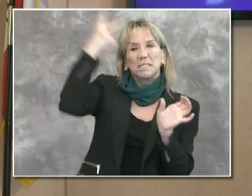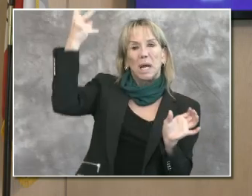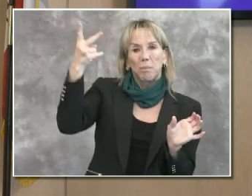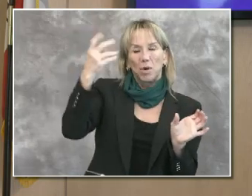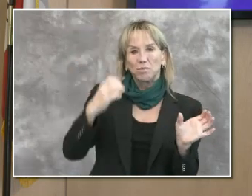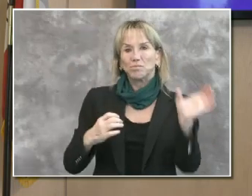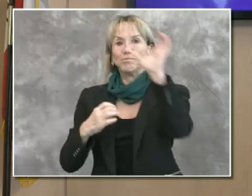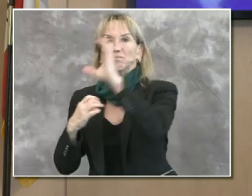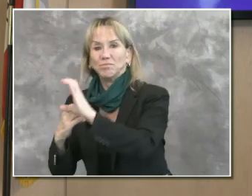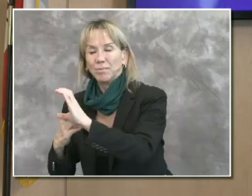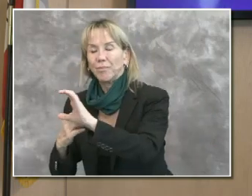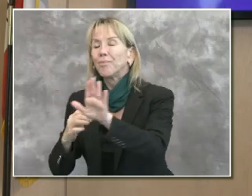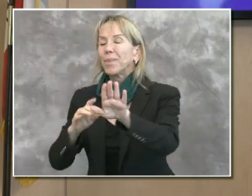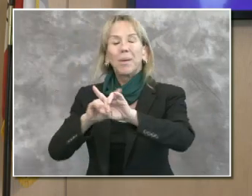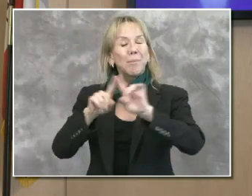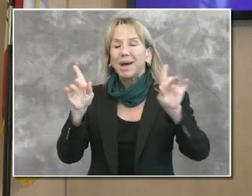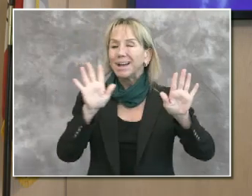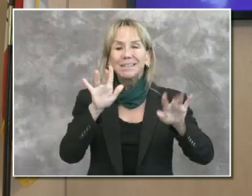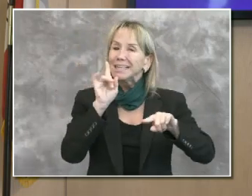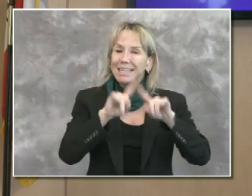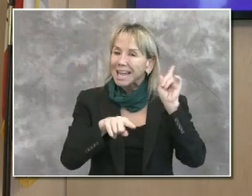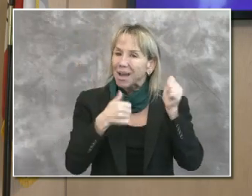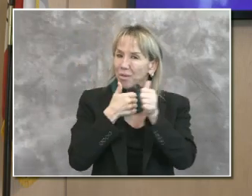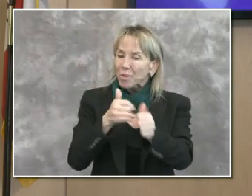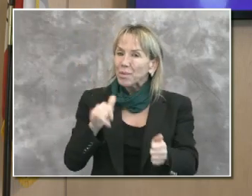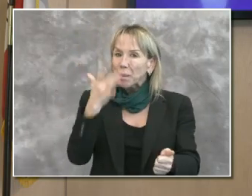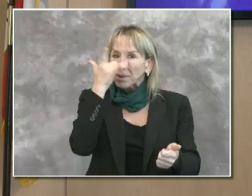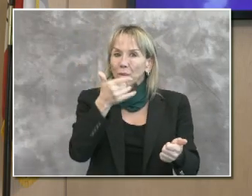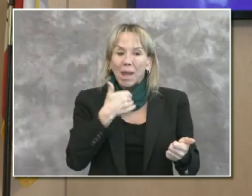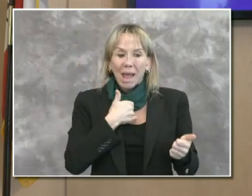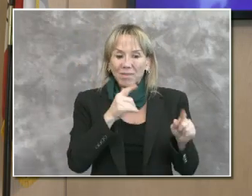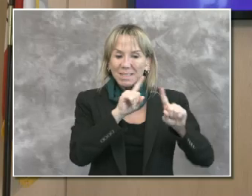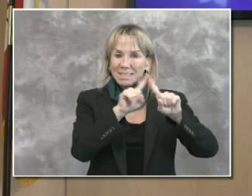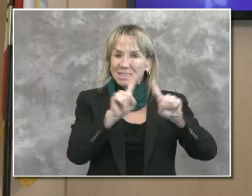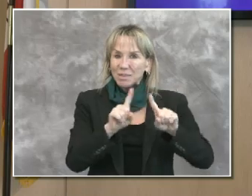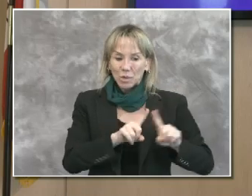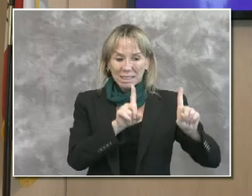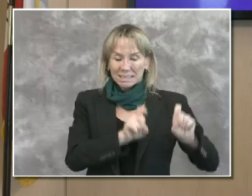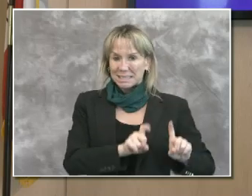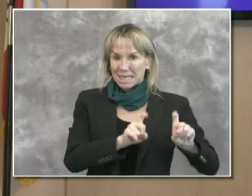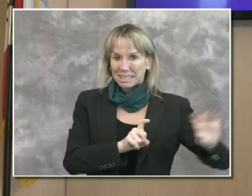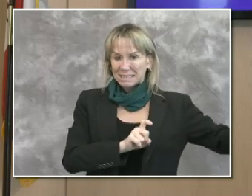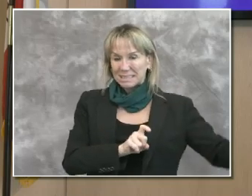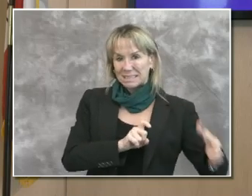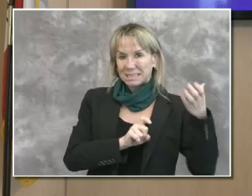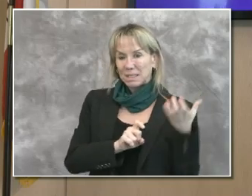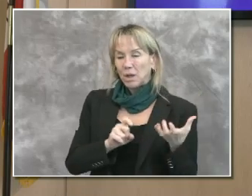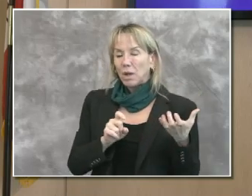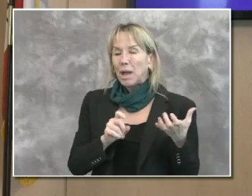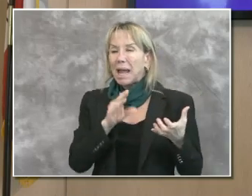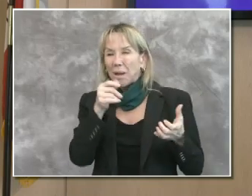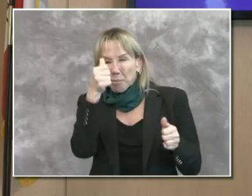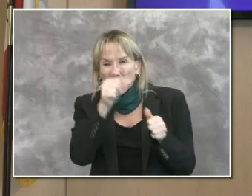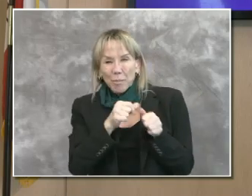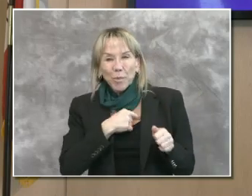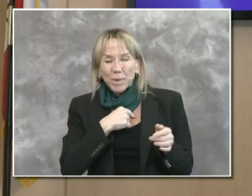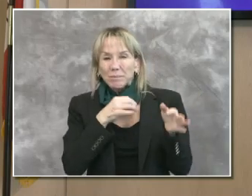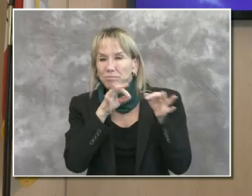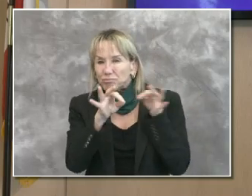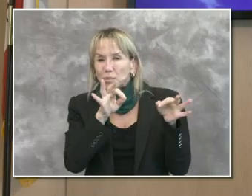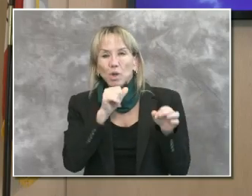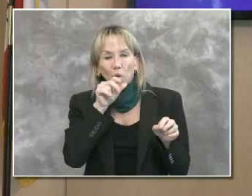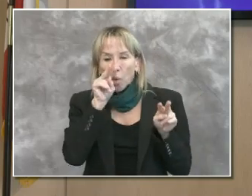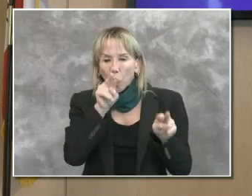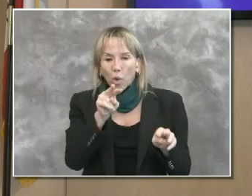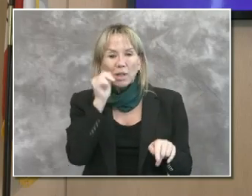the batching of testing, the batching of results, the inconsistent nature. We always say don't take one particular day as an indication of where we're going,